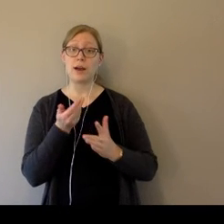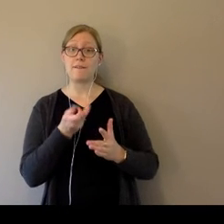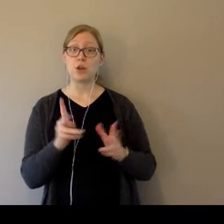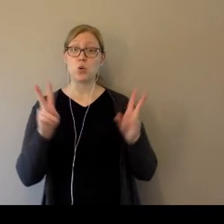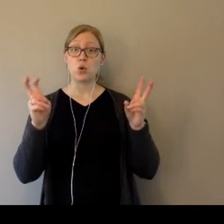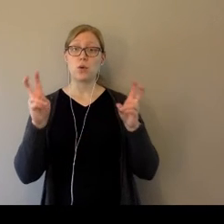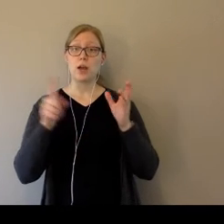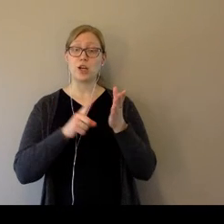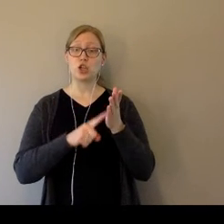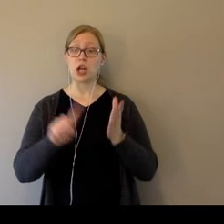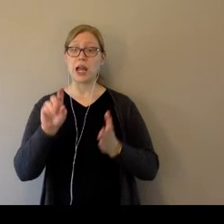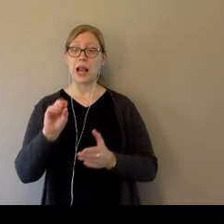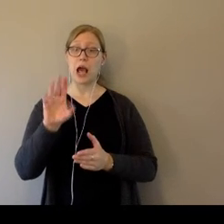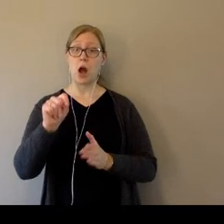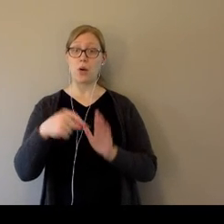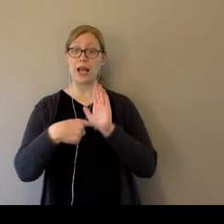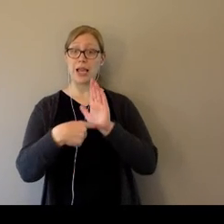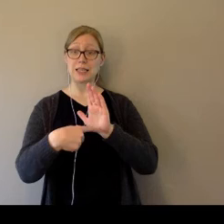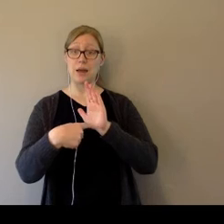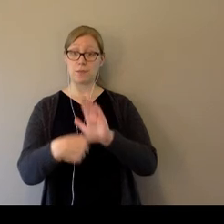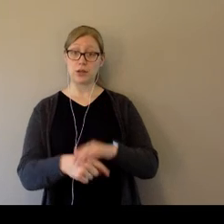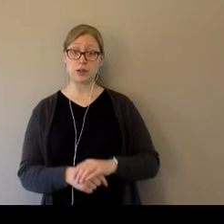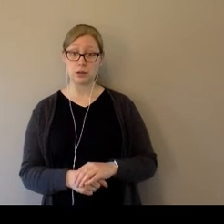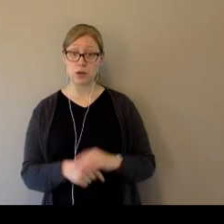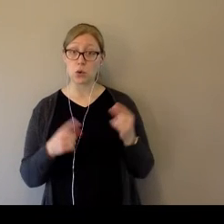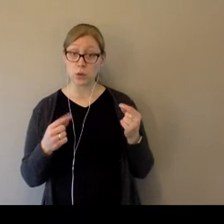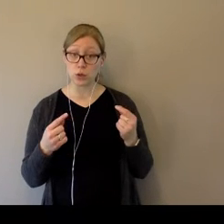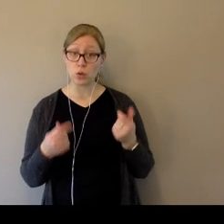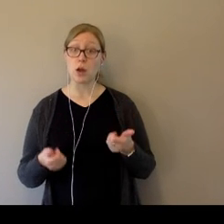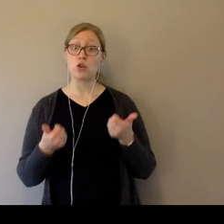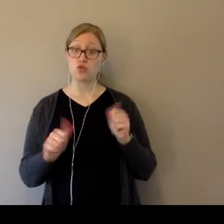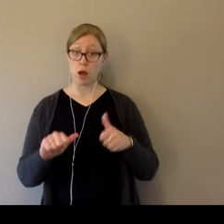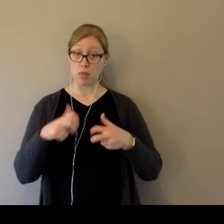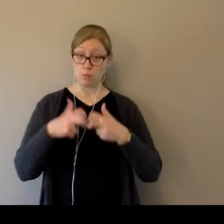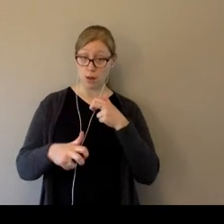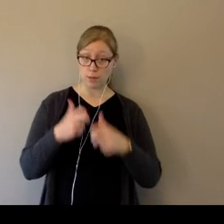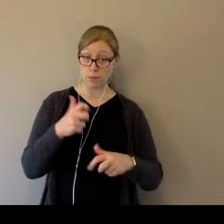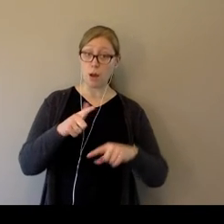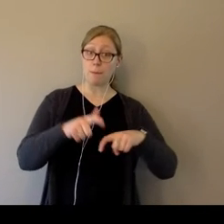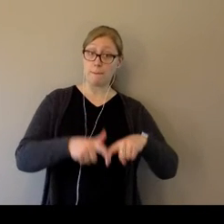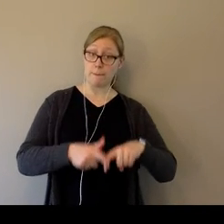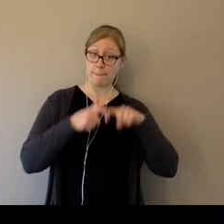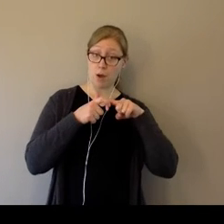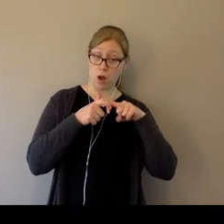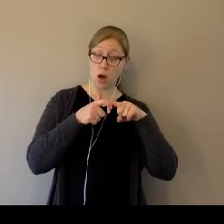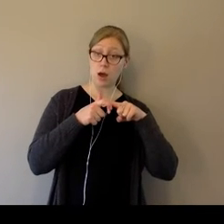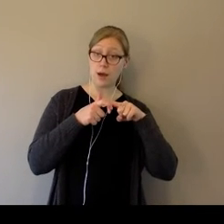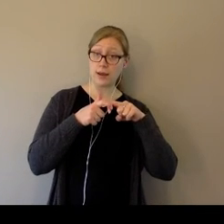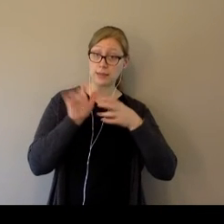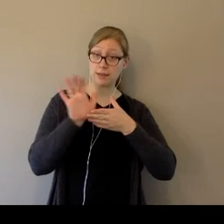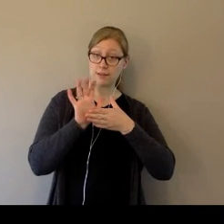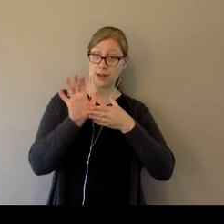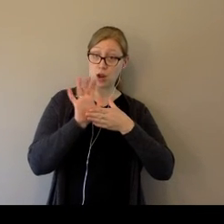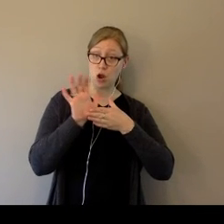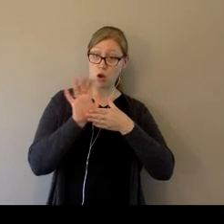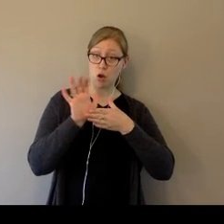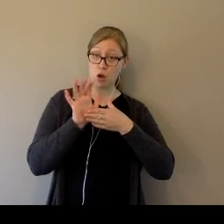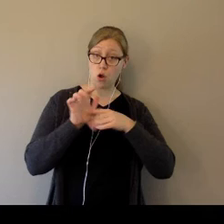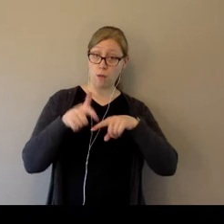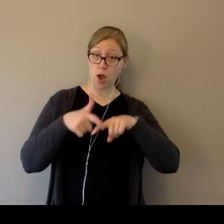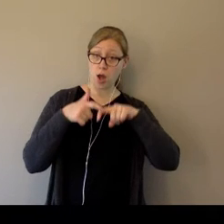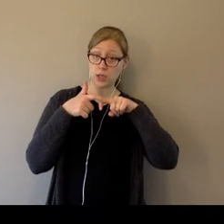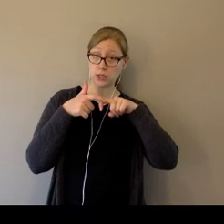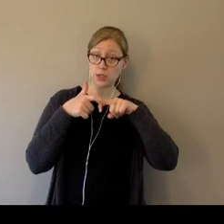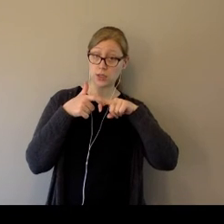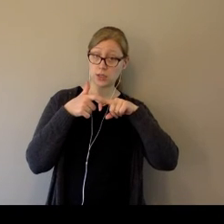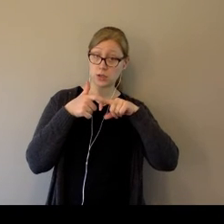examples. And what I'd like you to do is to try the problem, pause the video. So put it on pause,